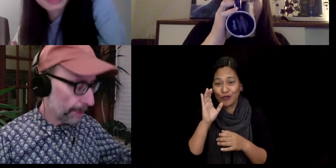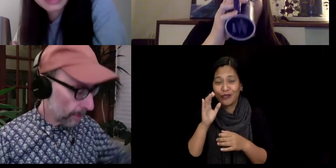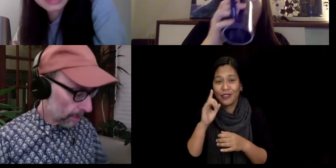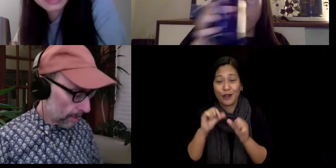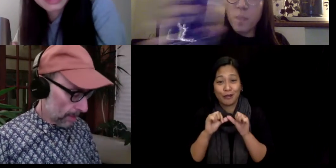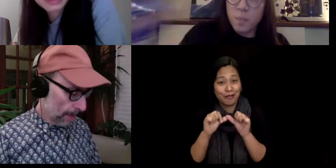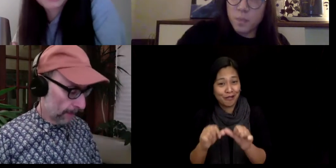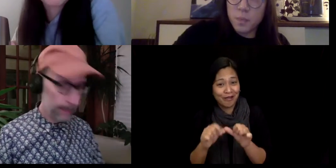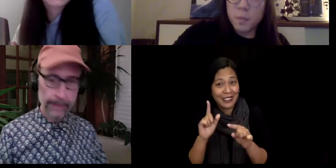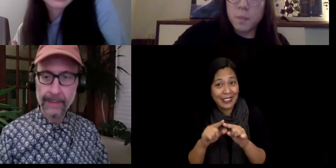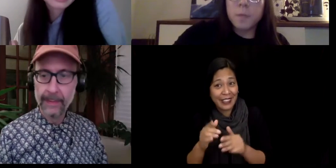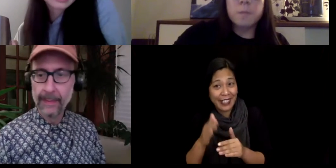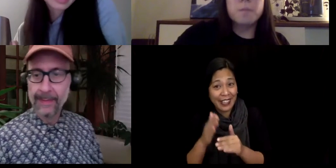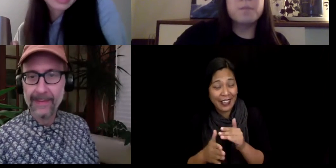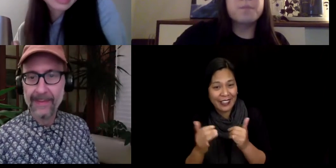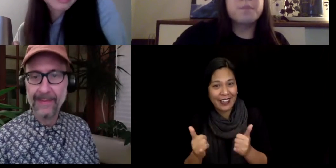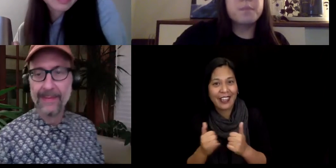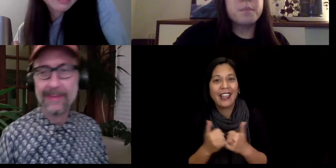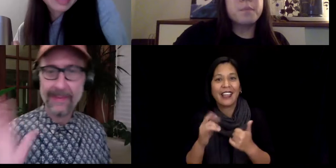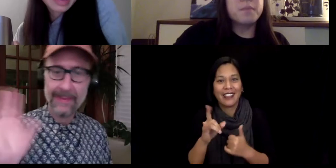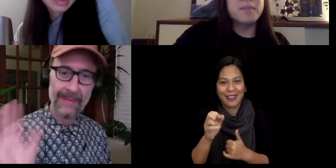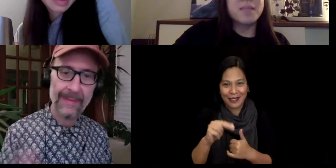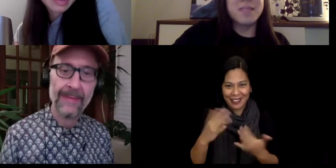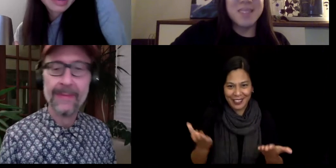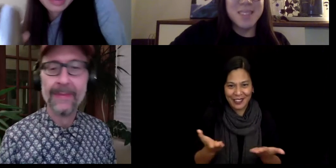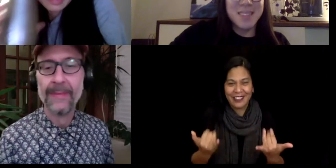As we wait, oh, there's Darian.